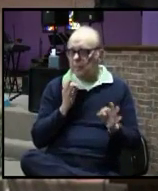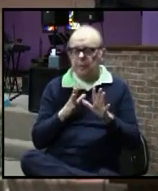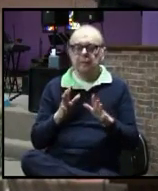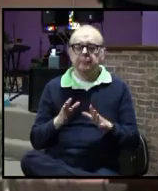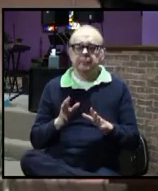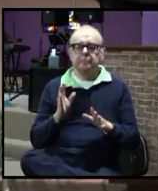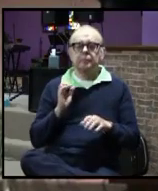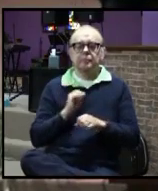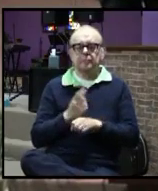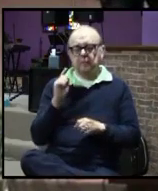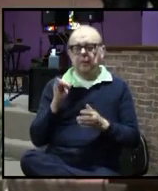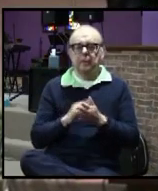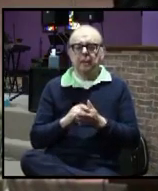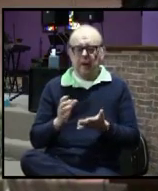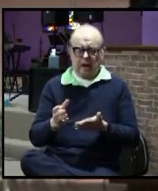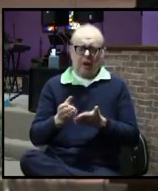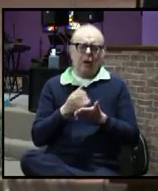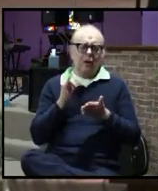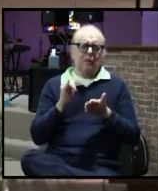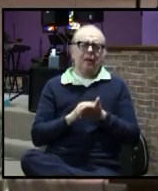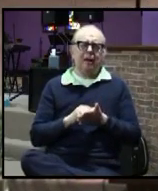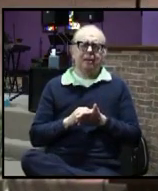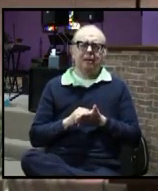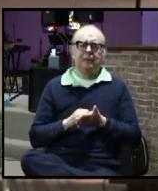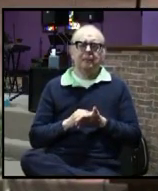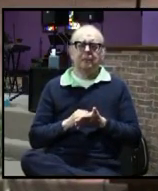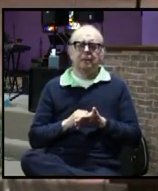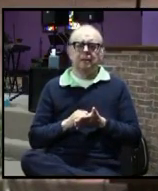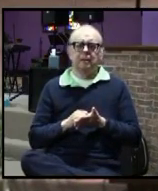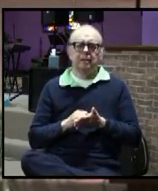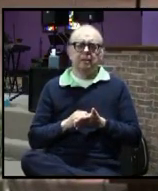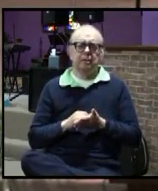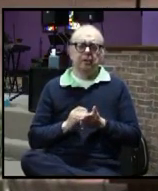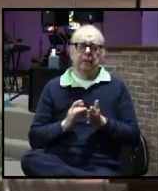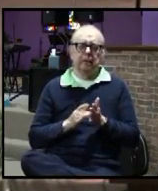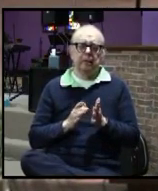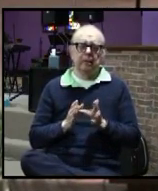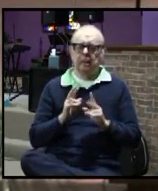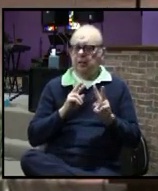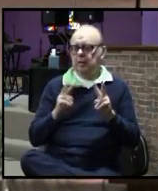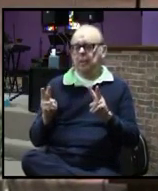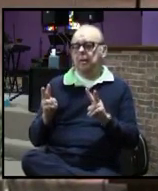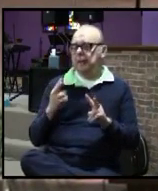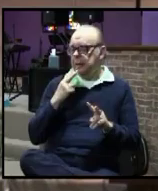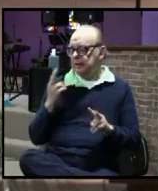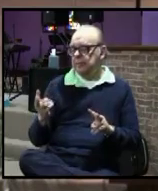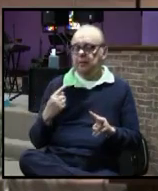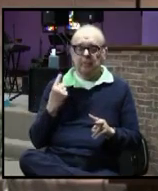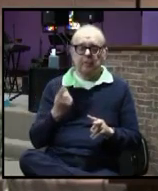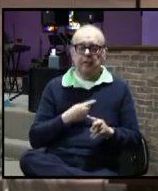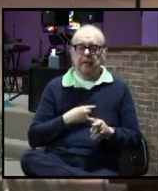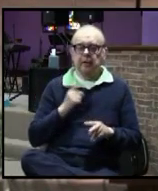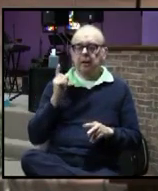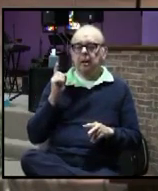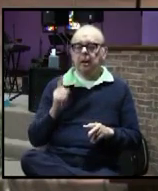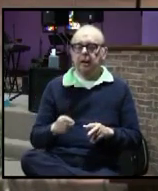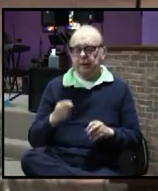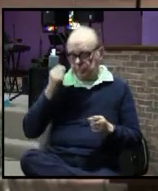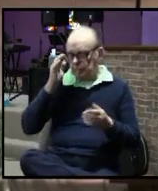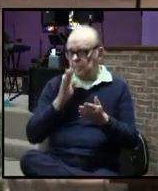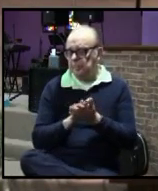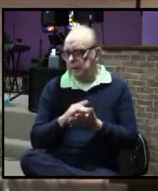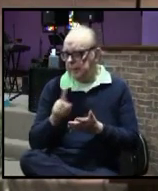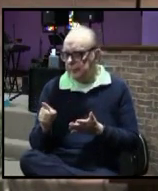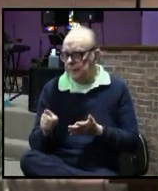it. And we need to work for it, right? We got to earn it. And here's what Jesus looks at those people, and he looks at us and he says, I need you to believe